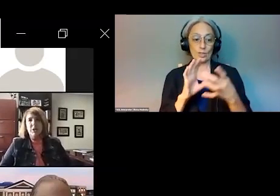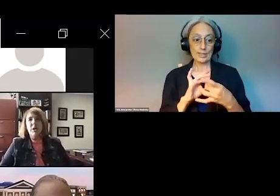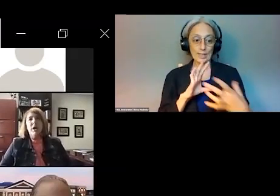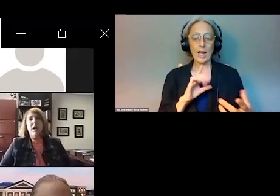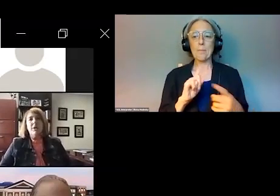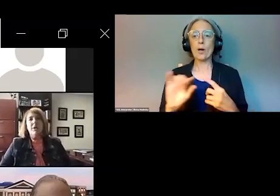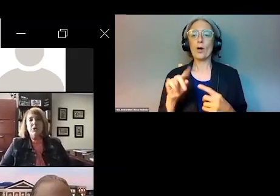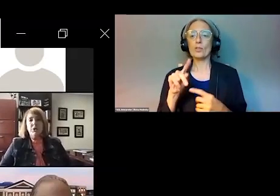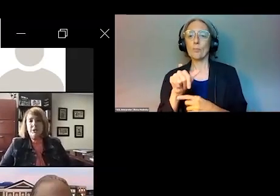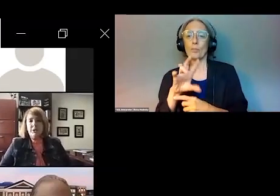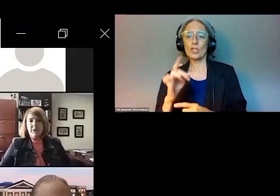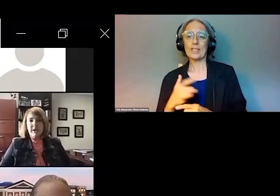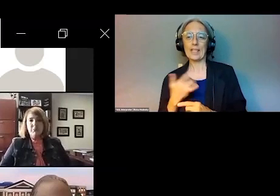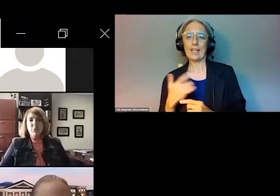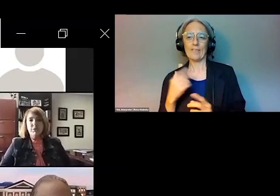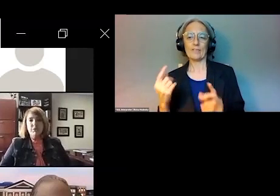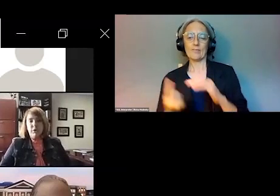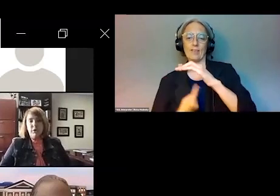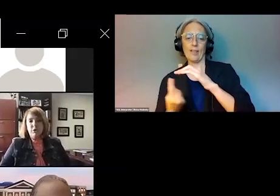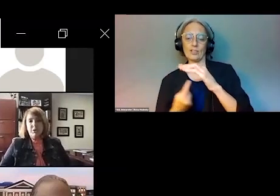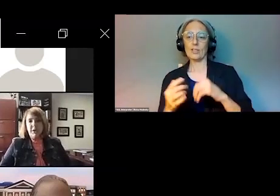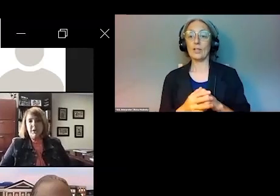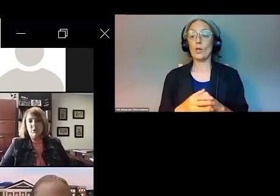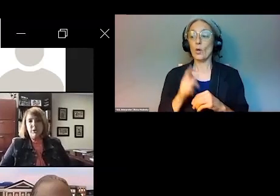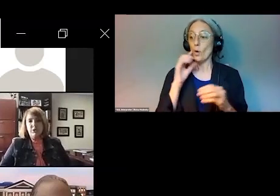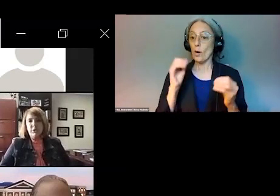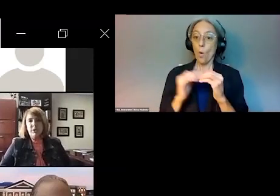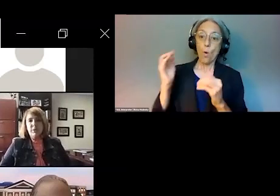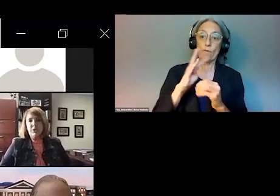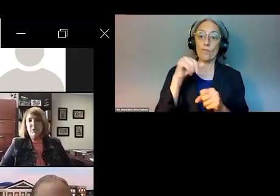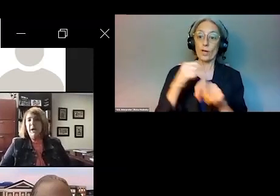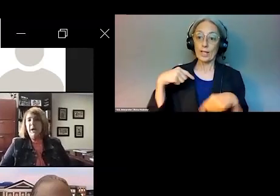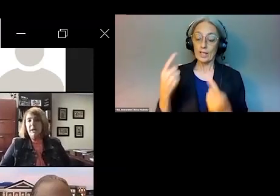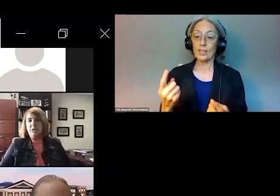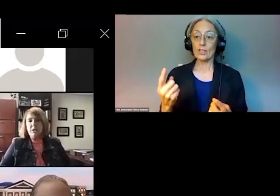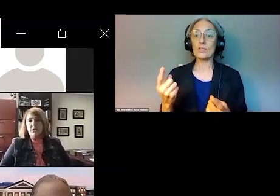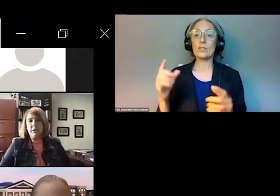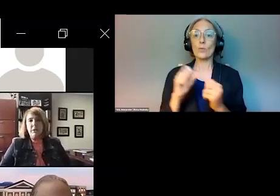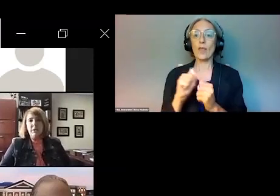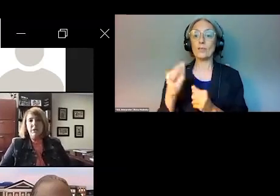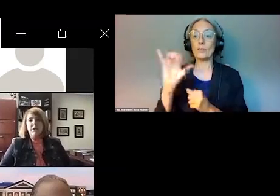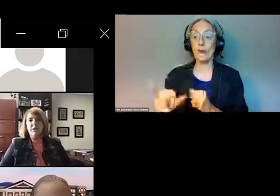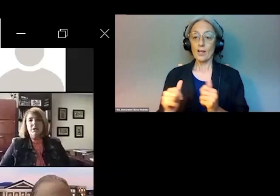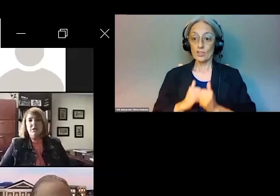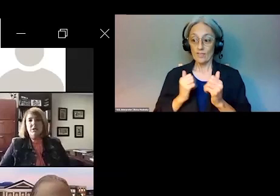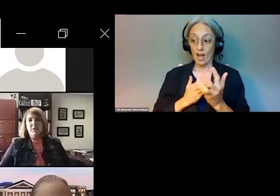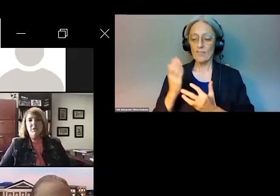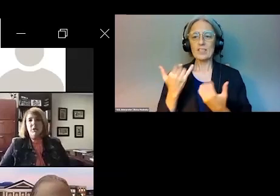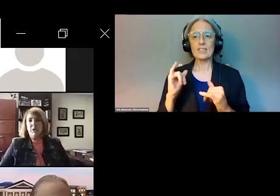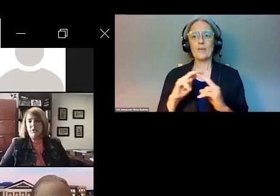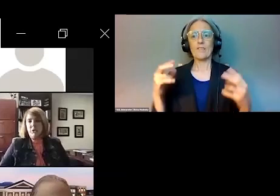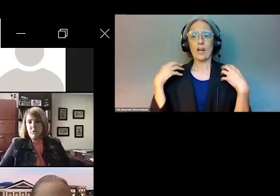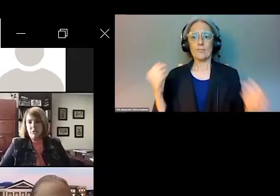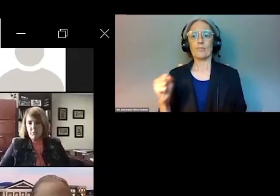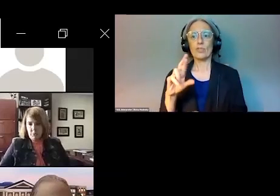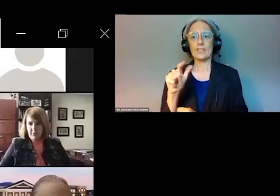isolation. Those who had survived more than 40 years with spinal cord injury really appeared to be highly resilient, so that some of the